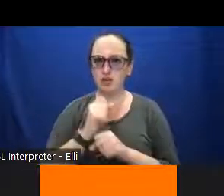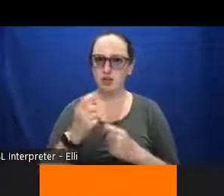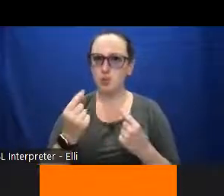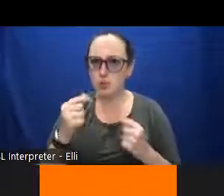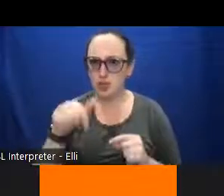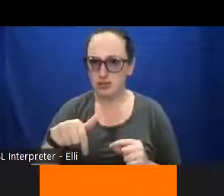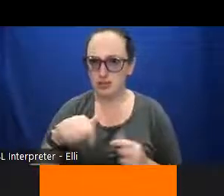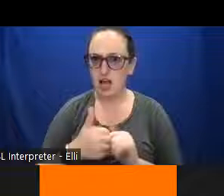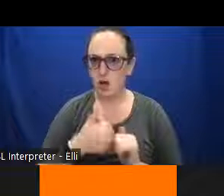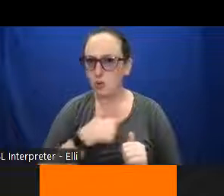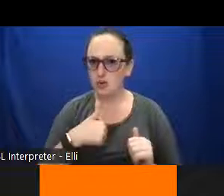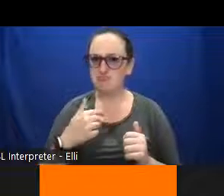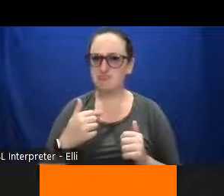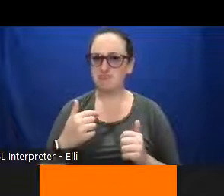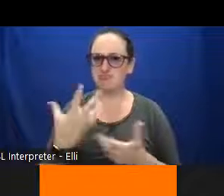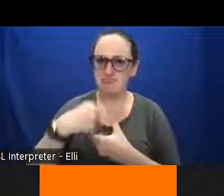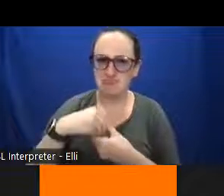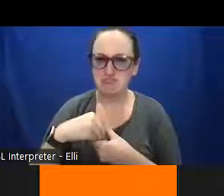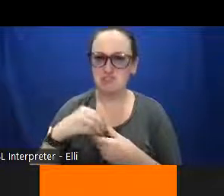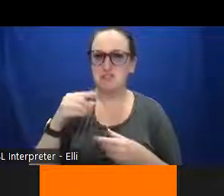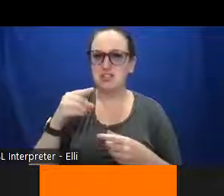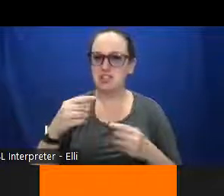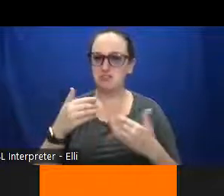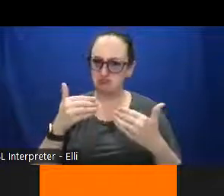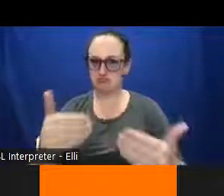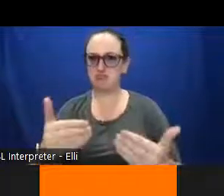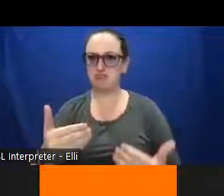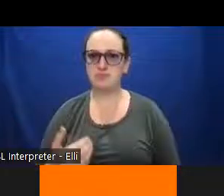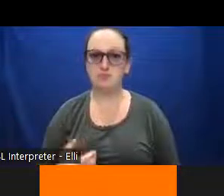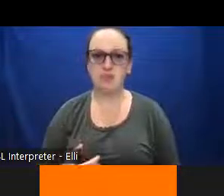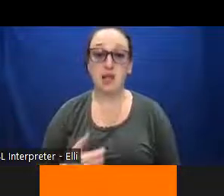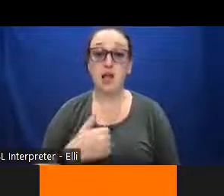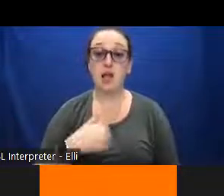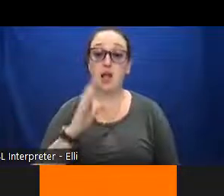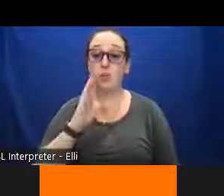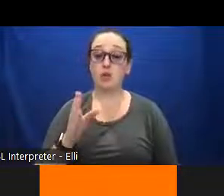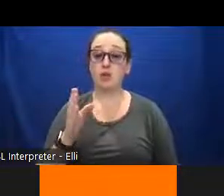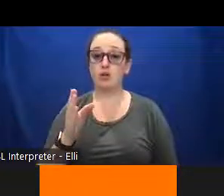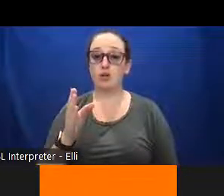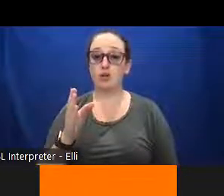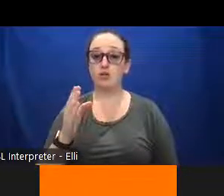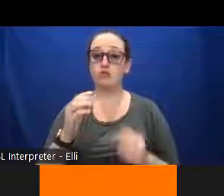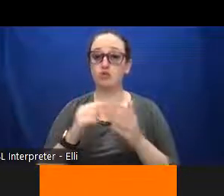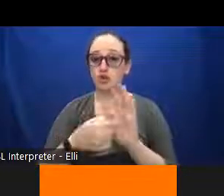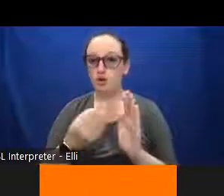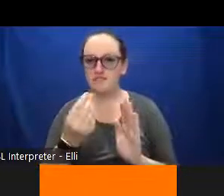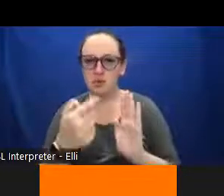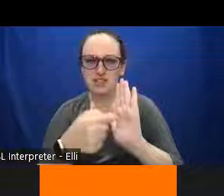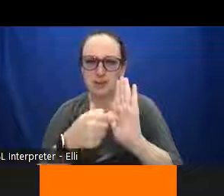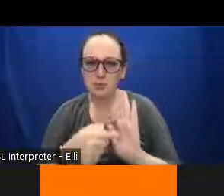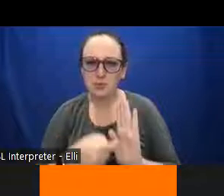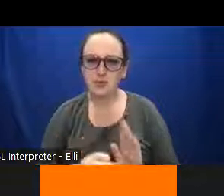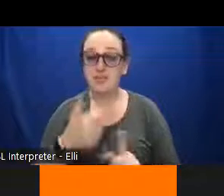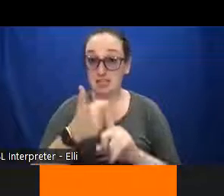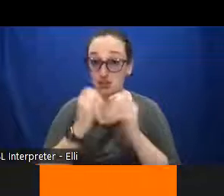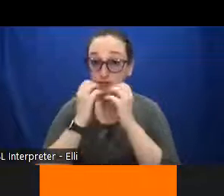out these values in a tangible way? I am going to run through a few quick examples of each of these